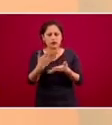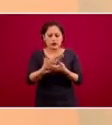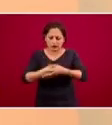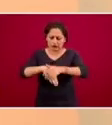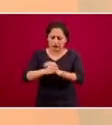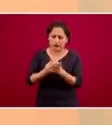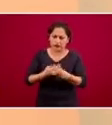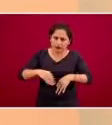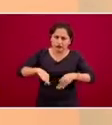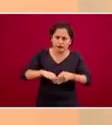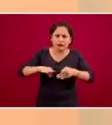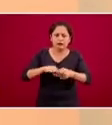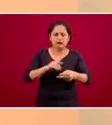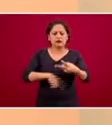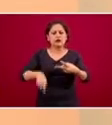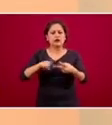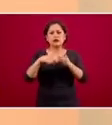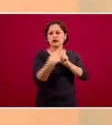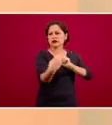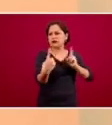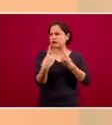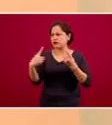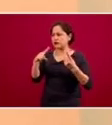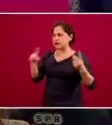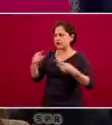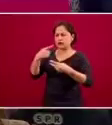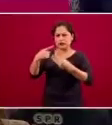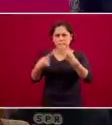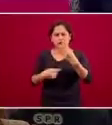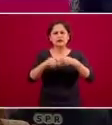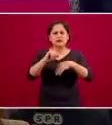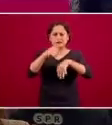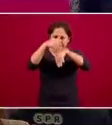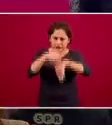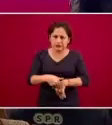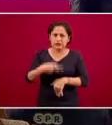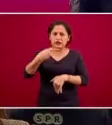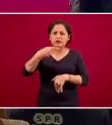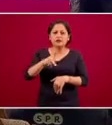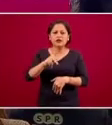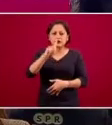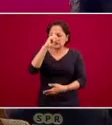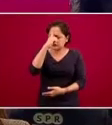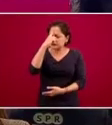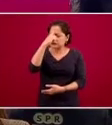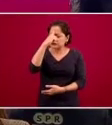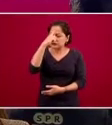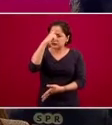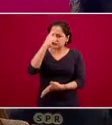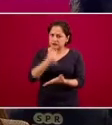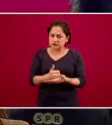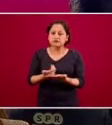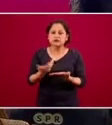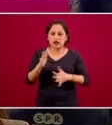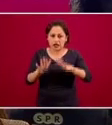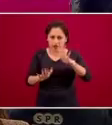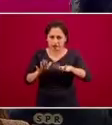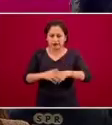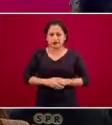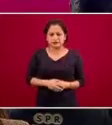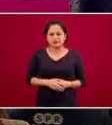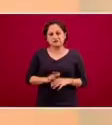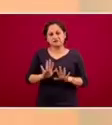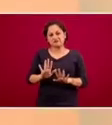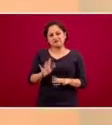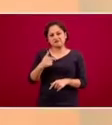hands, they see these anxiety levels elevate. So, what is happening